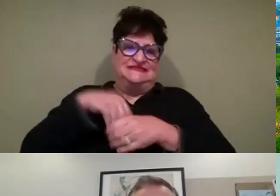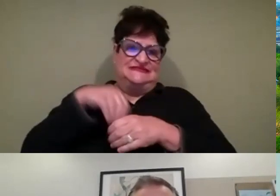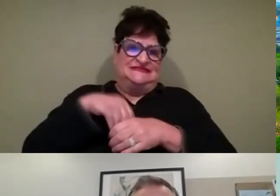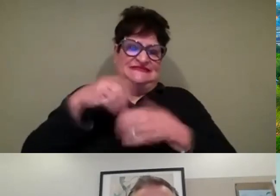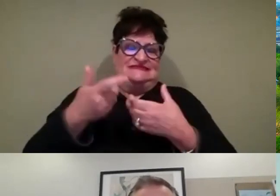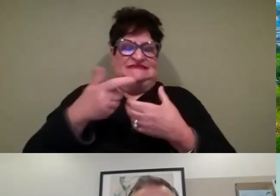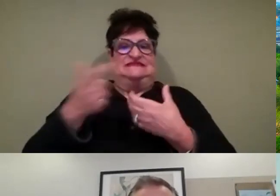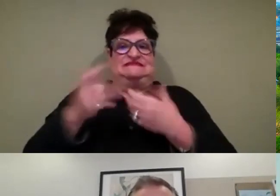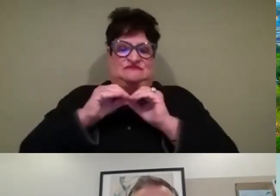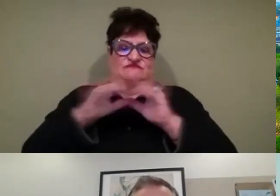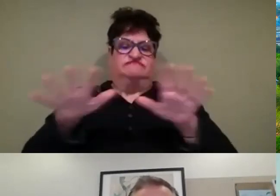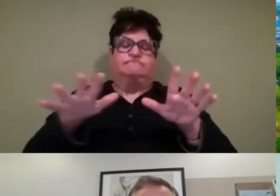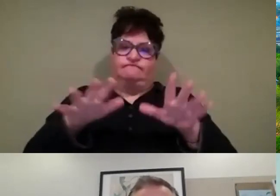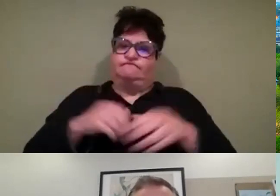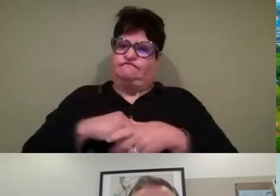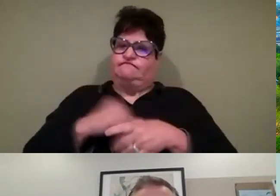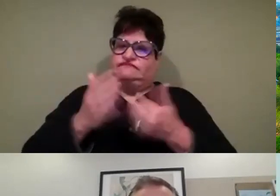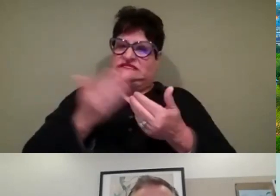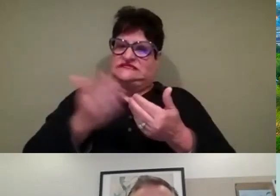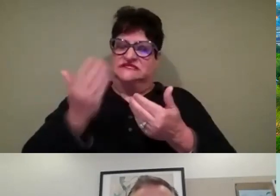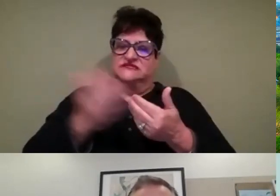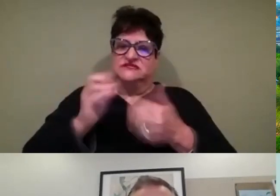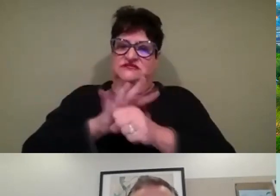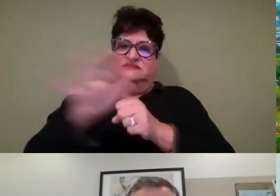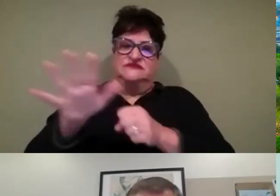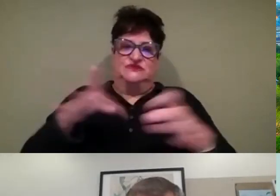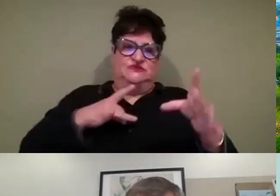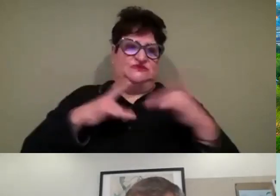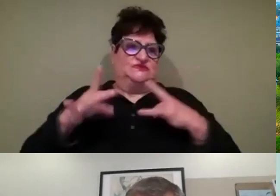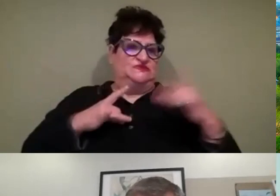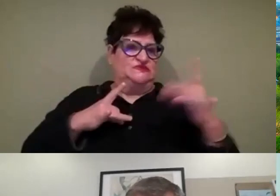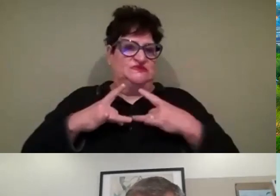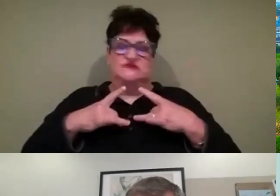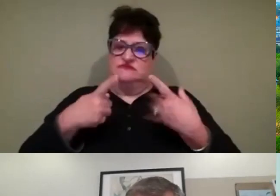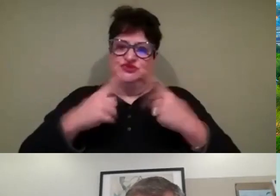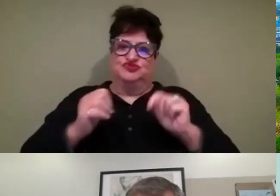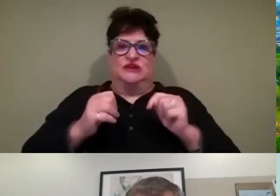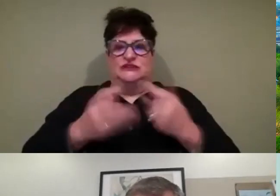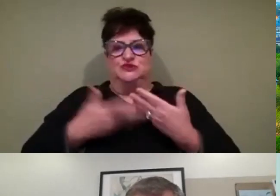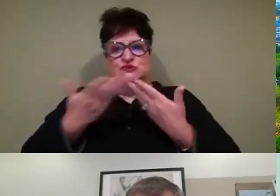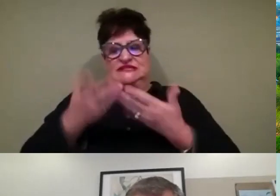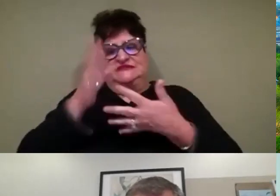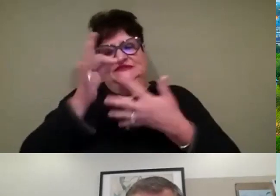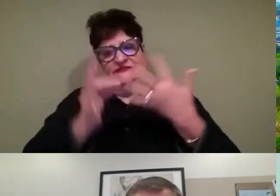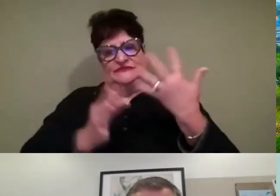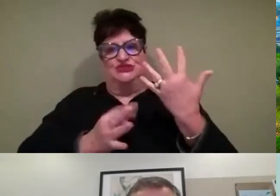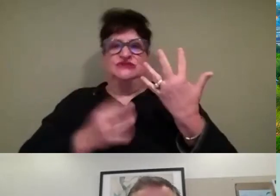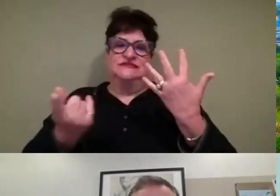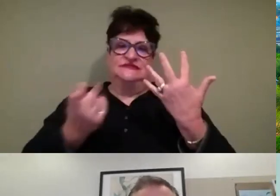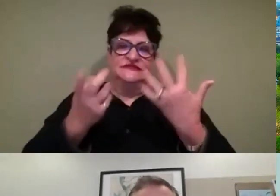the virus. And so we're working with the team to try to provide options to restaurants and be more